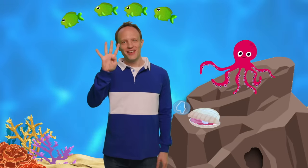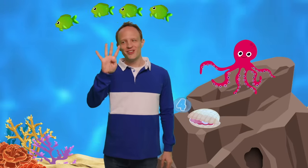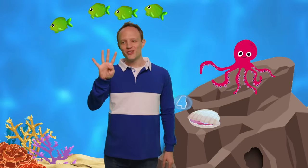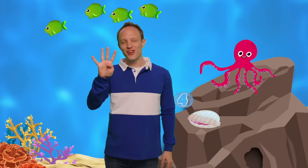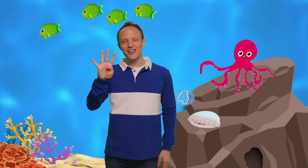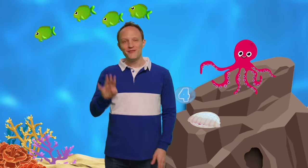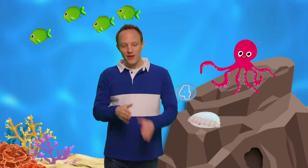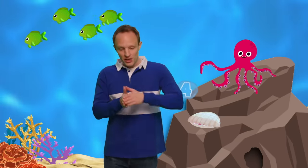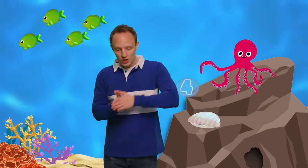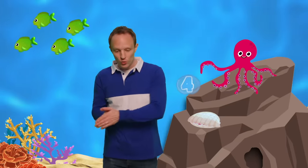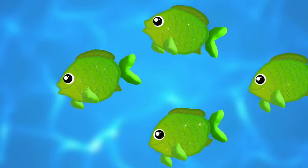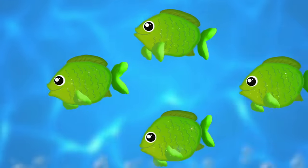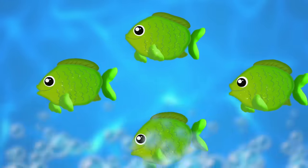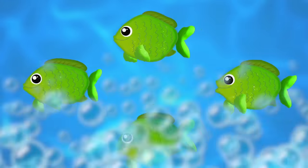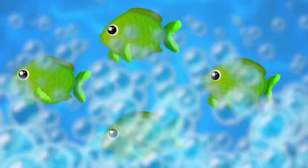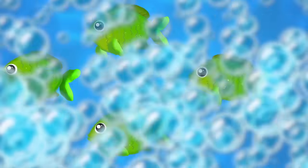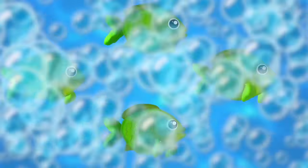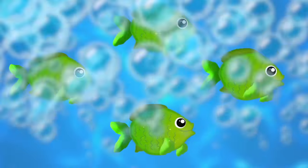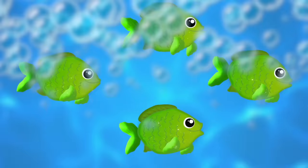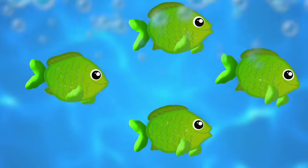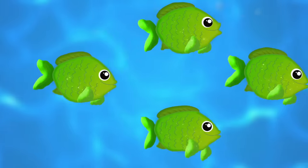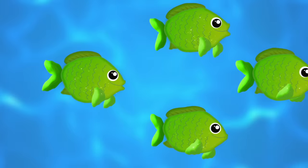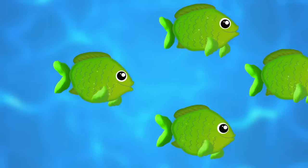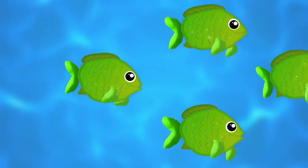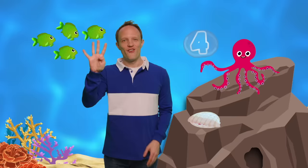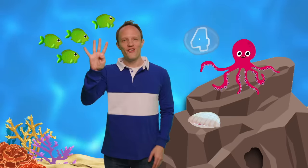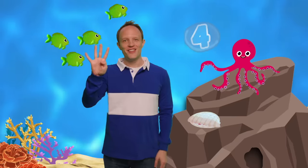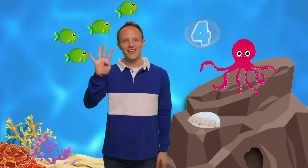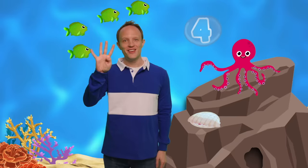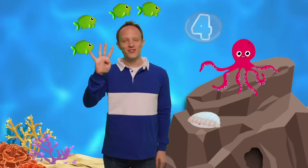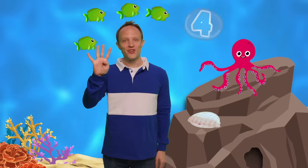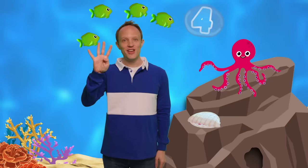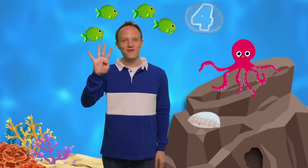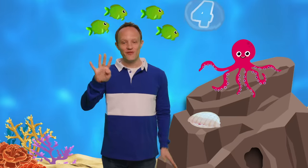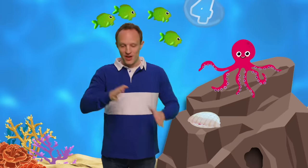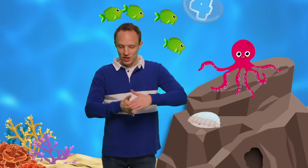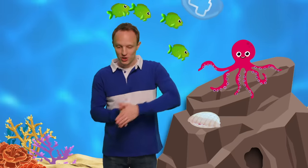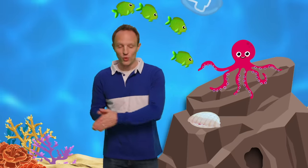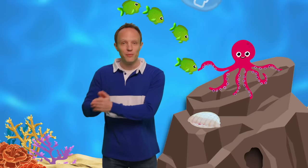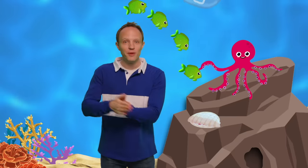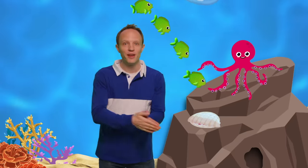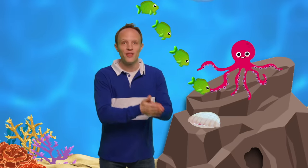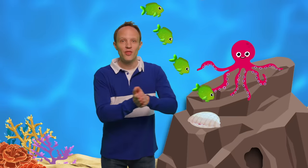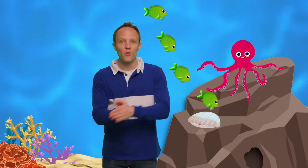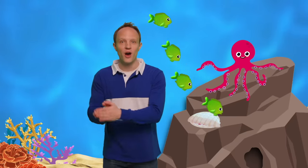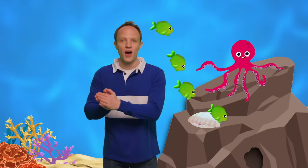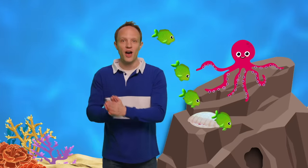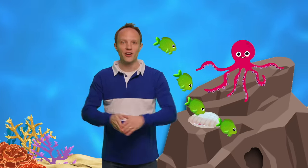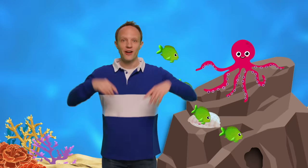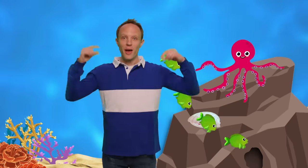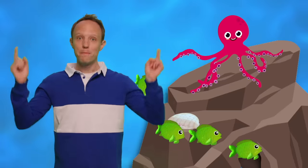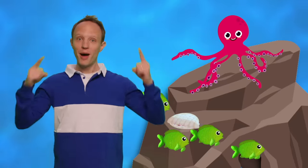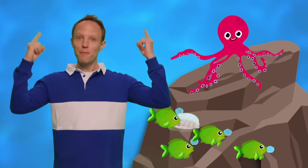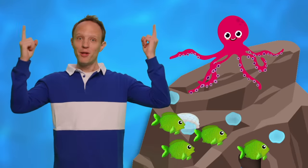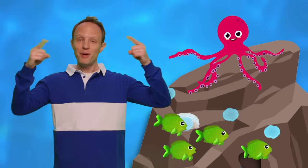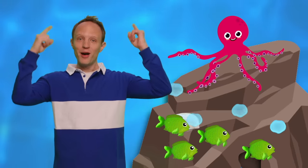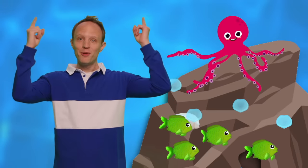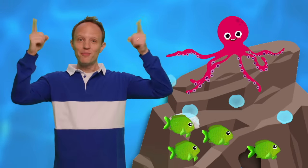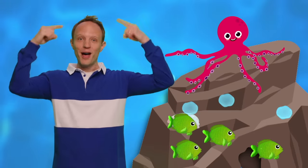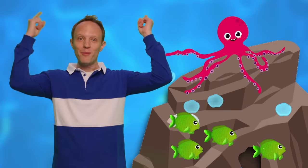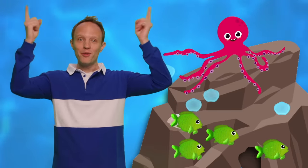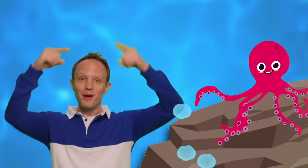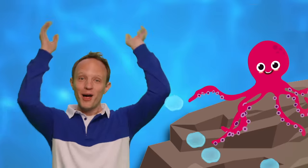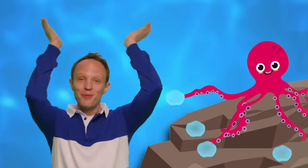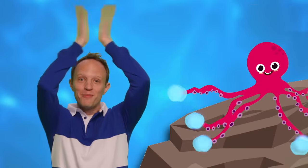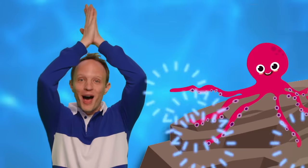Four little green fish swimming in the water. Four little green fish swimming in the water. Bubble,